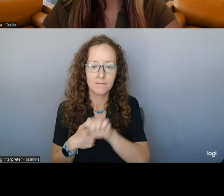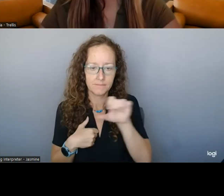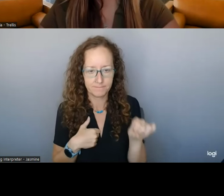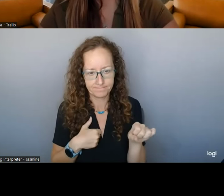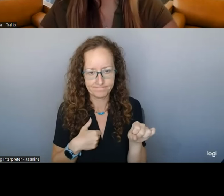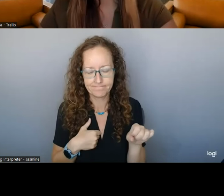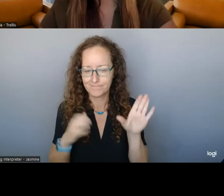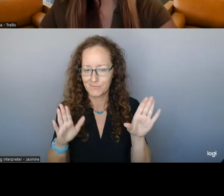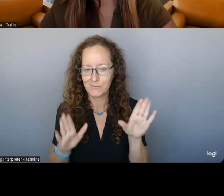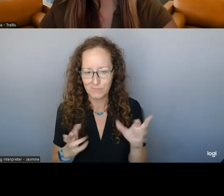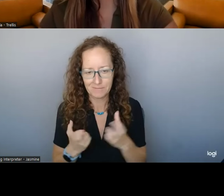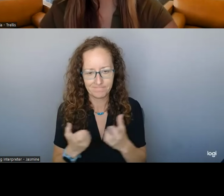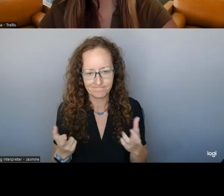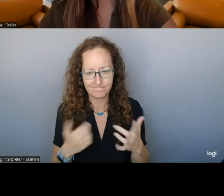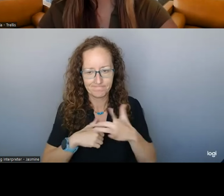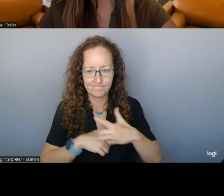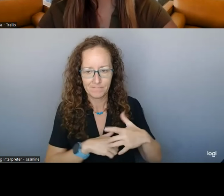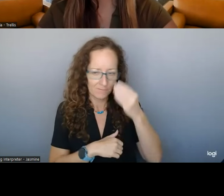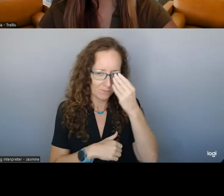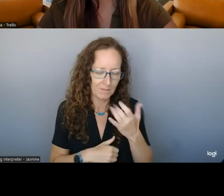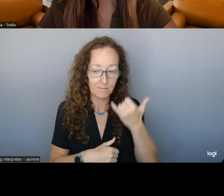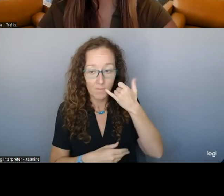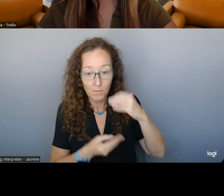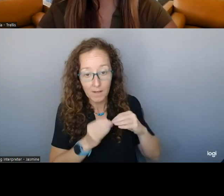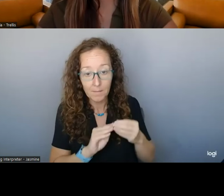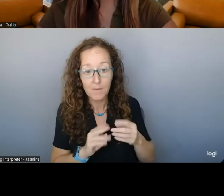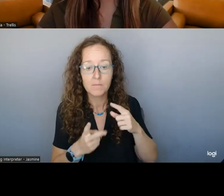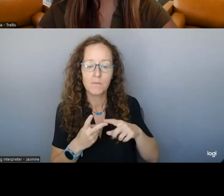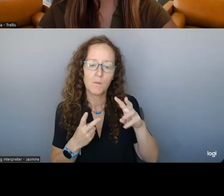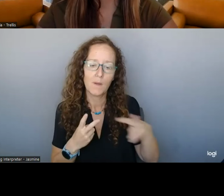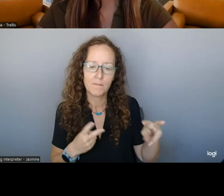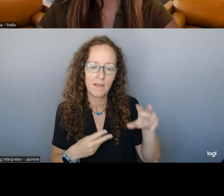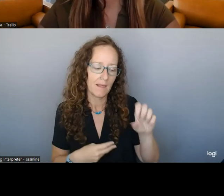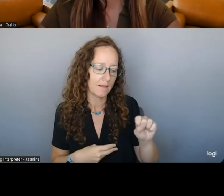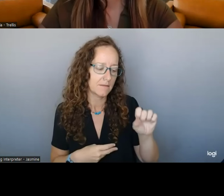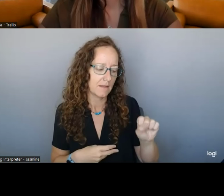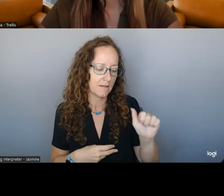resource. That number there or their website, ssa.gov.